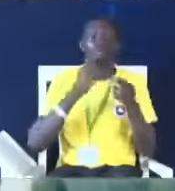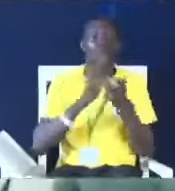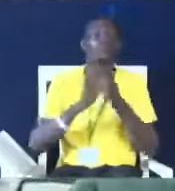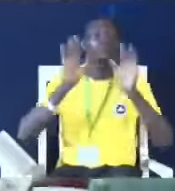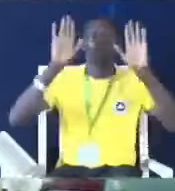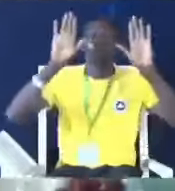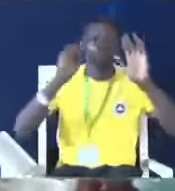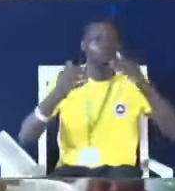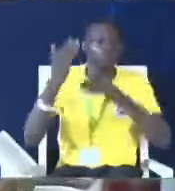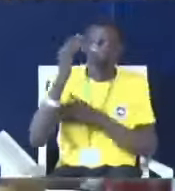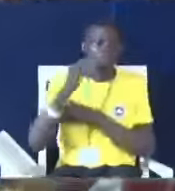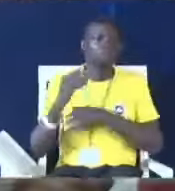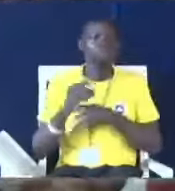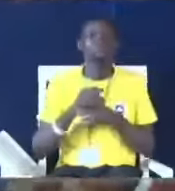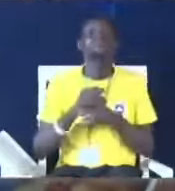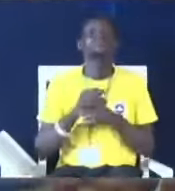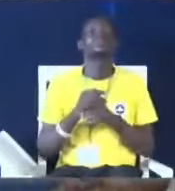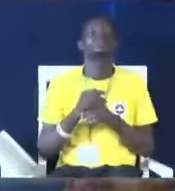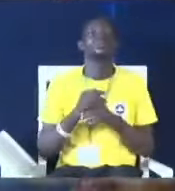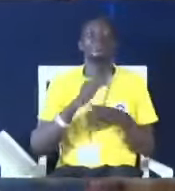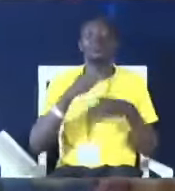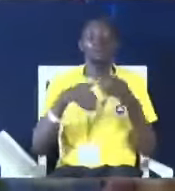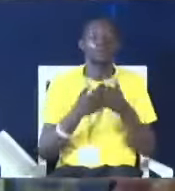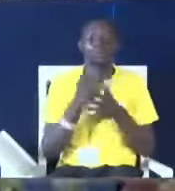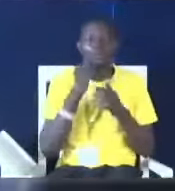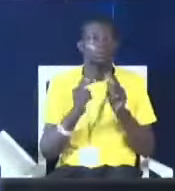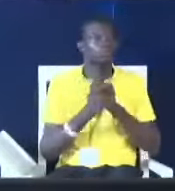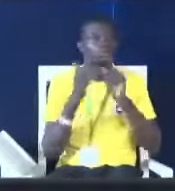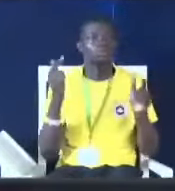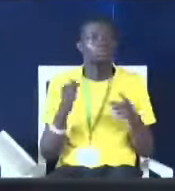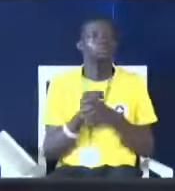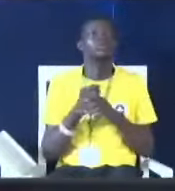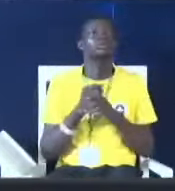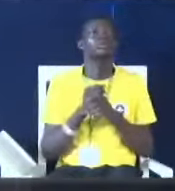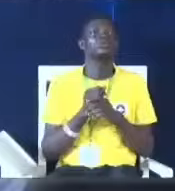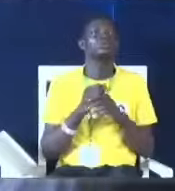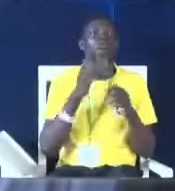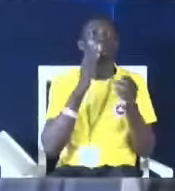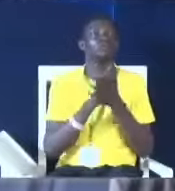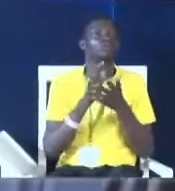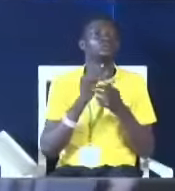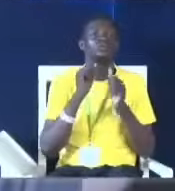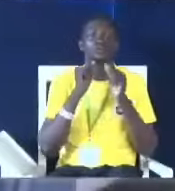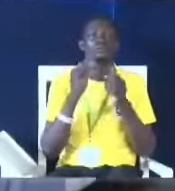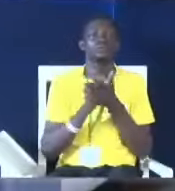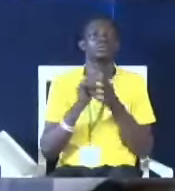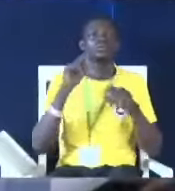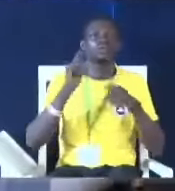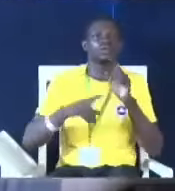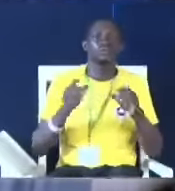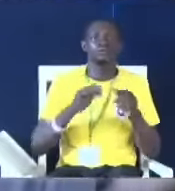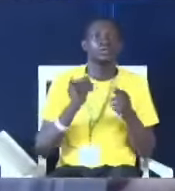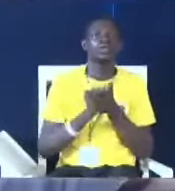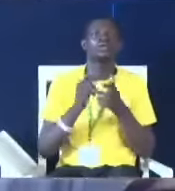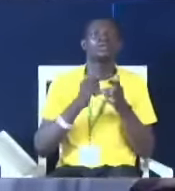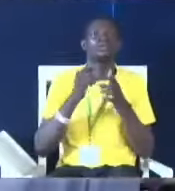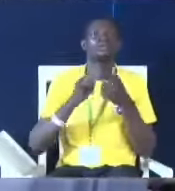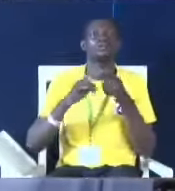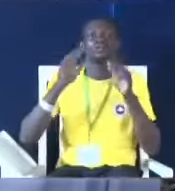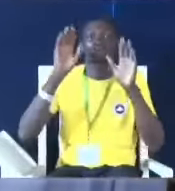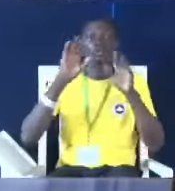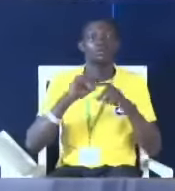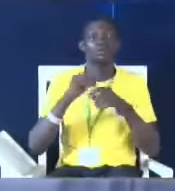God, how great thou art. You are not man. There's nothing you cannot do. We magnify